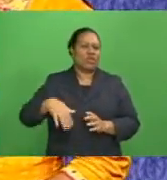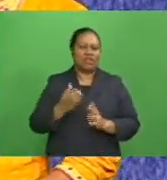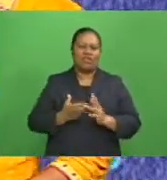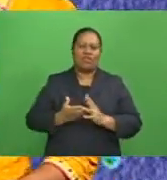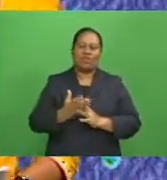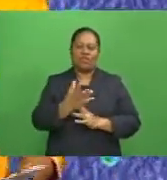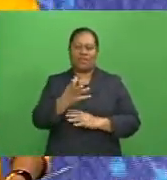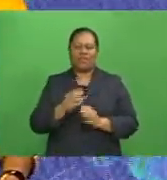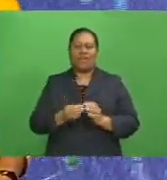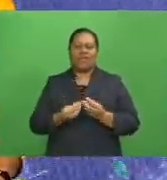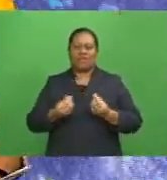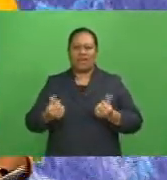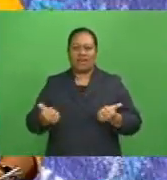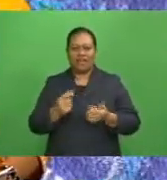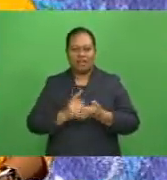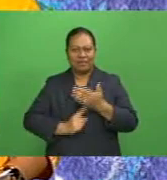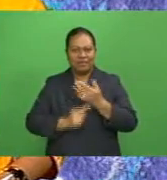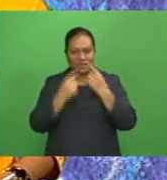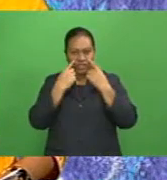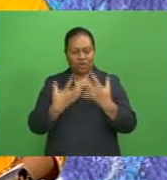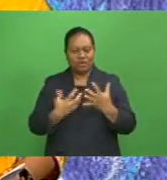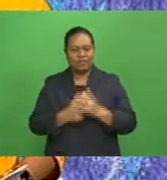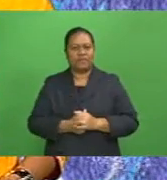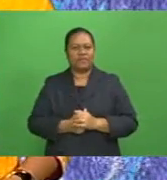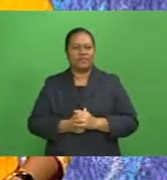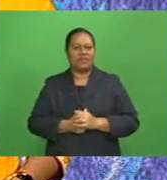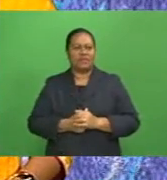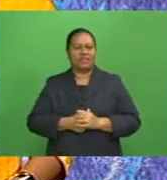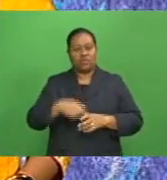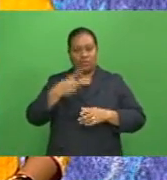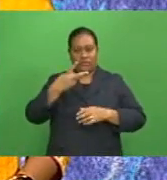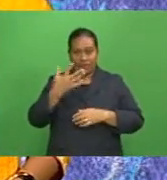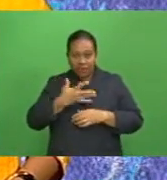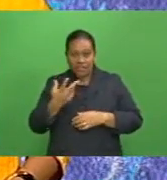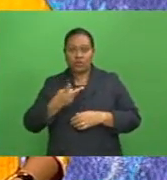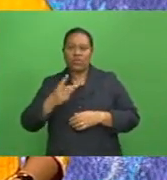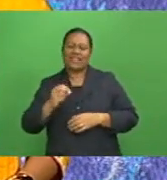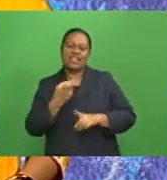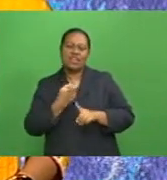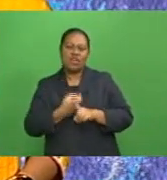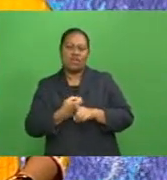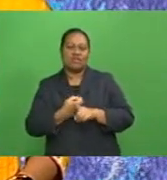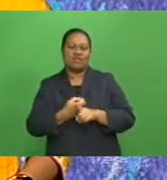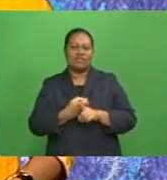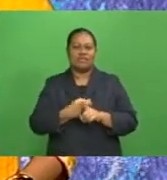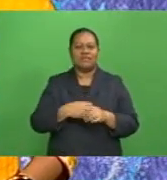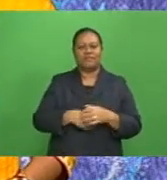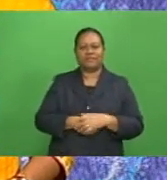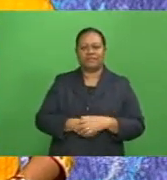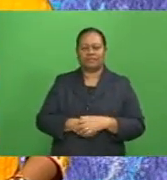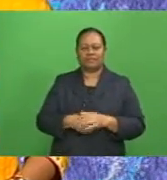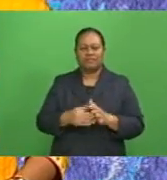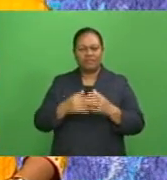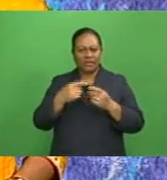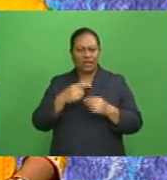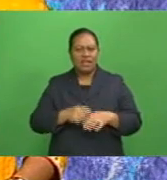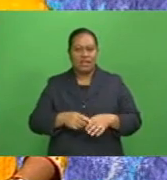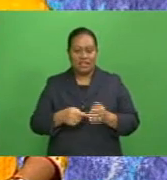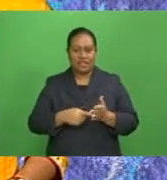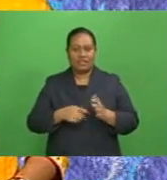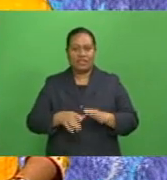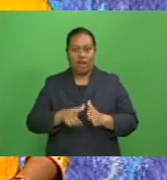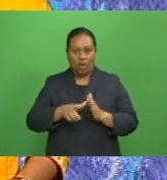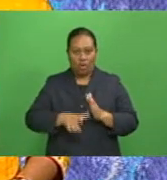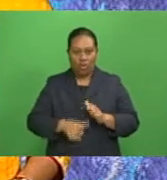northerners. At sea, southeast winds 15 to 20 knots, moderate to rough seas. Now turning to the tides,